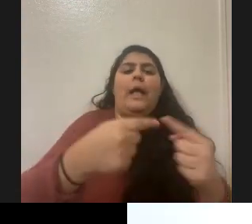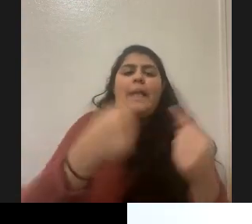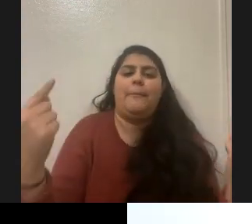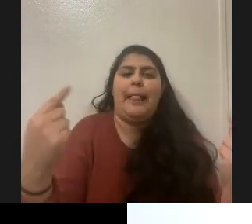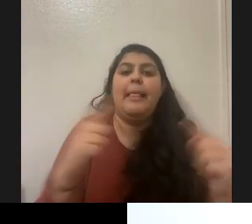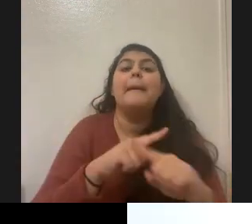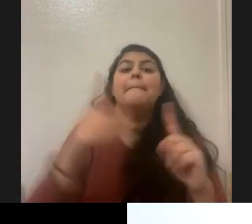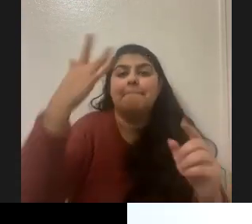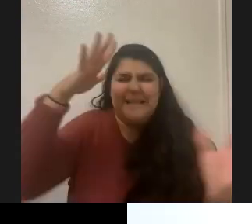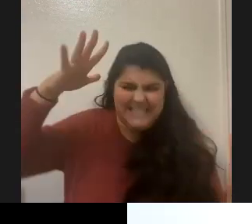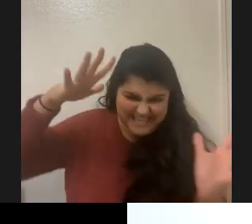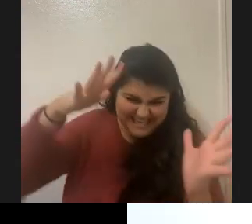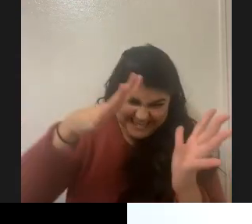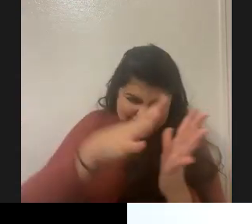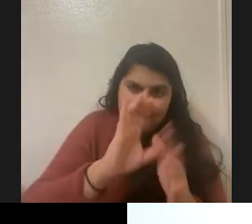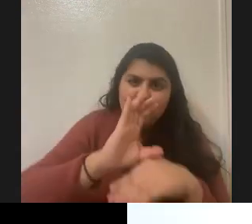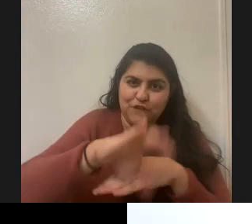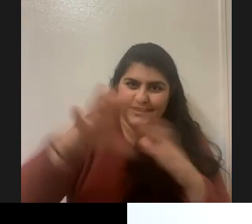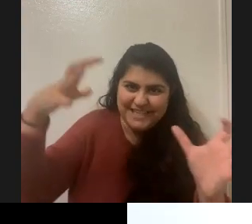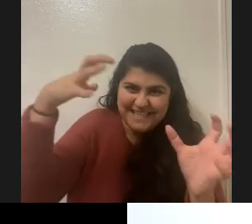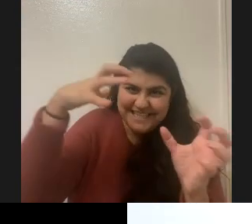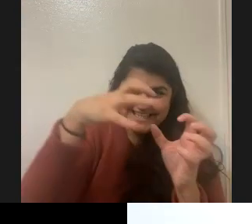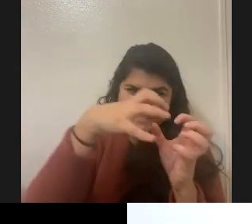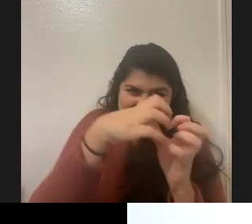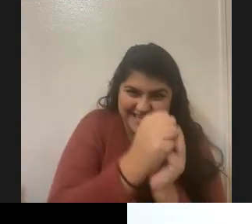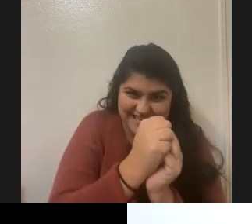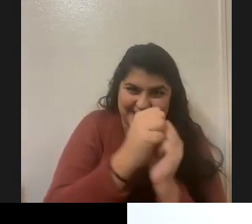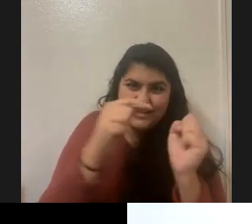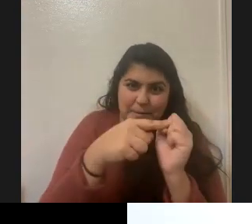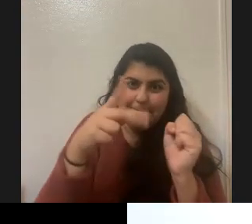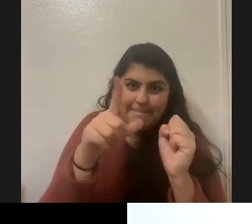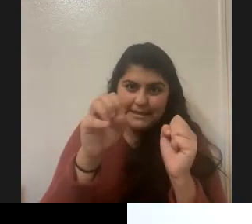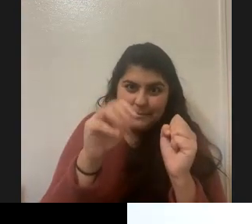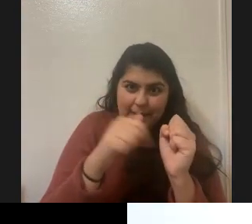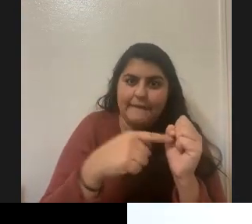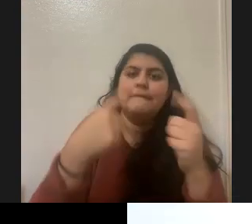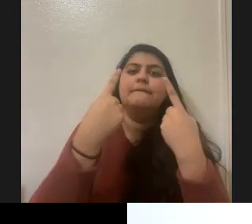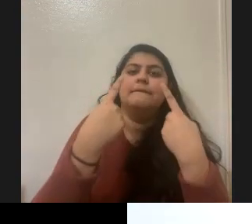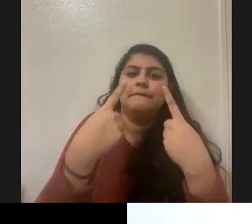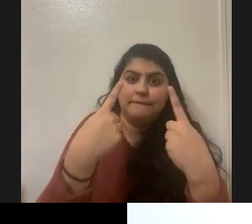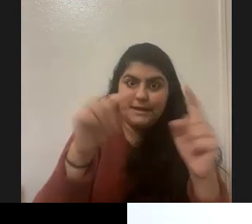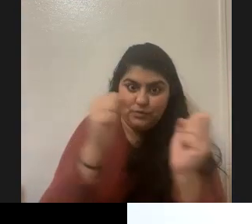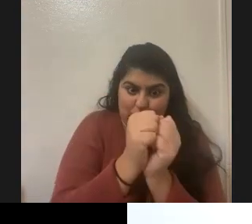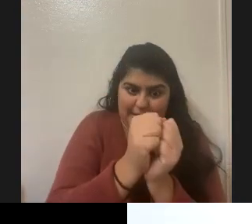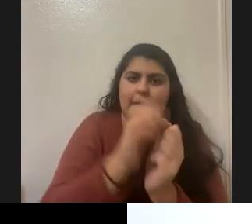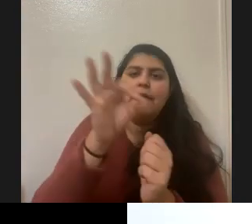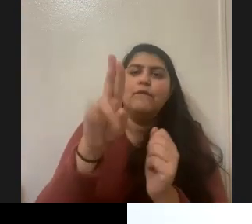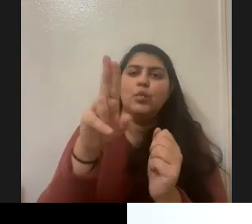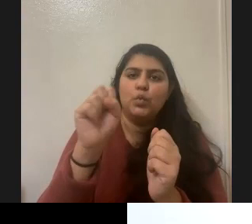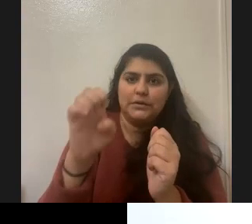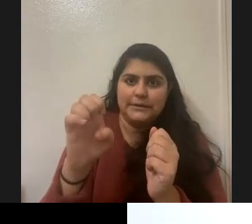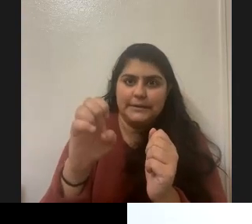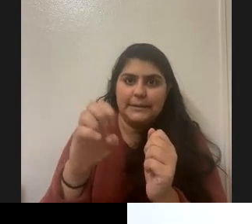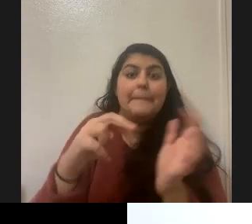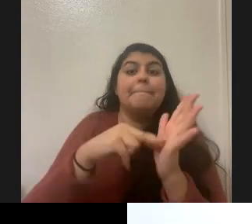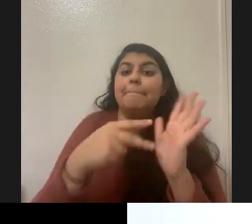we're compressing them so much inside this plasma, it finally together it fuses. And what that really means is it